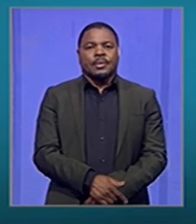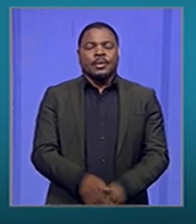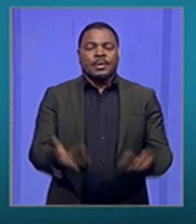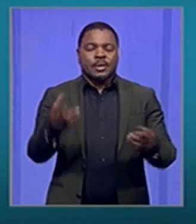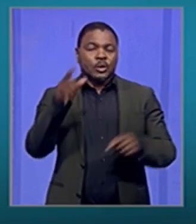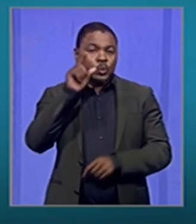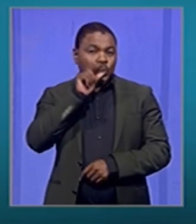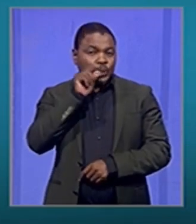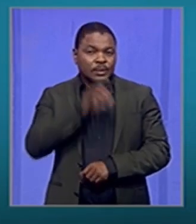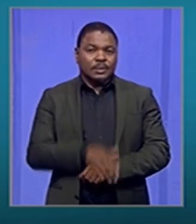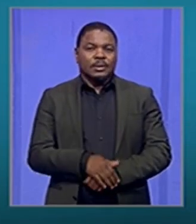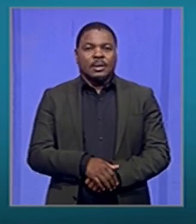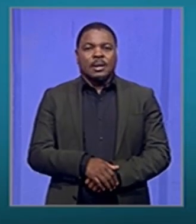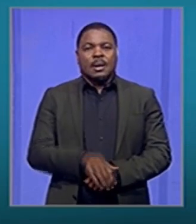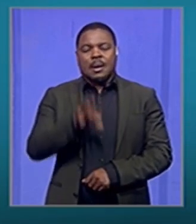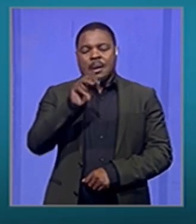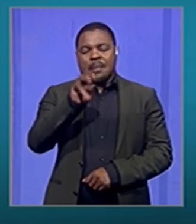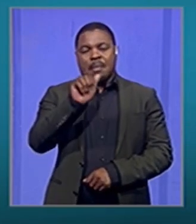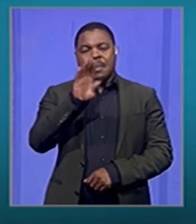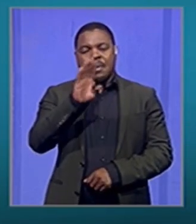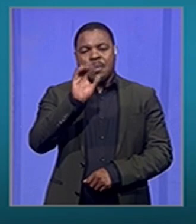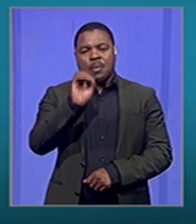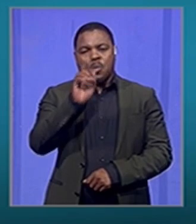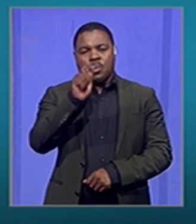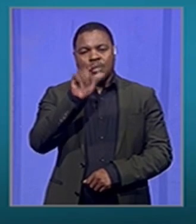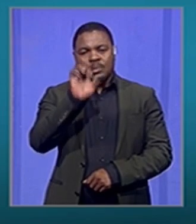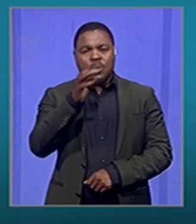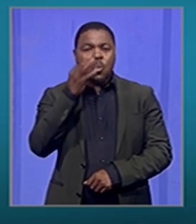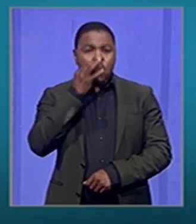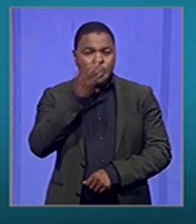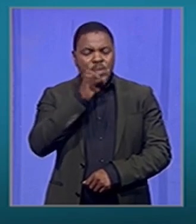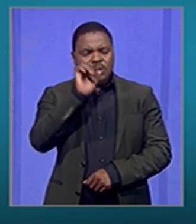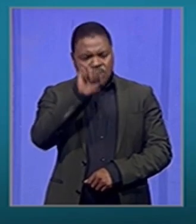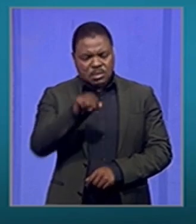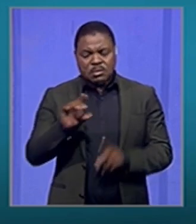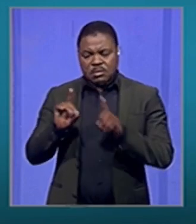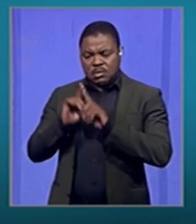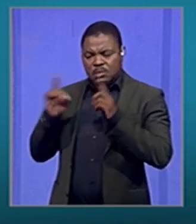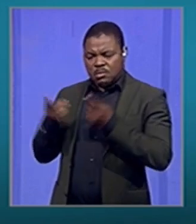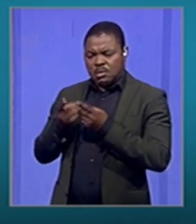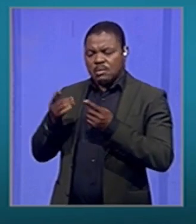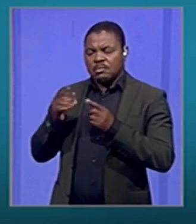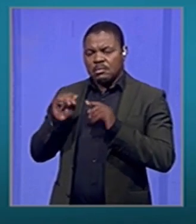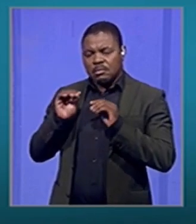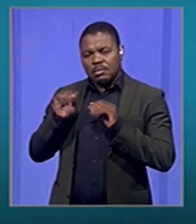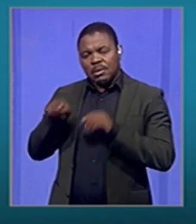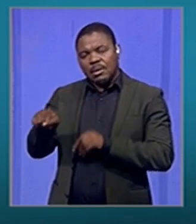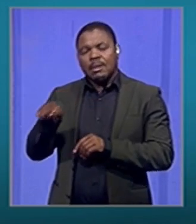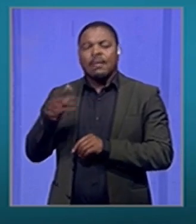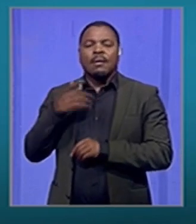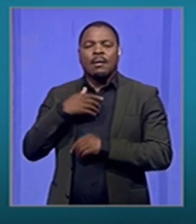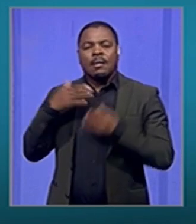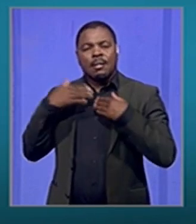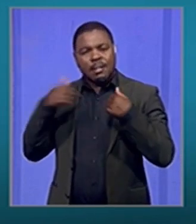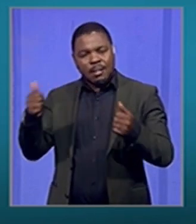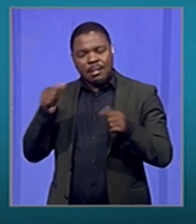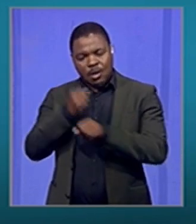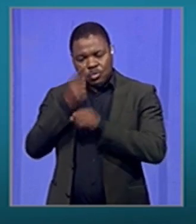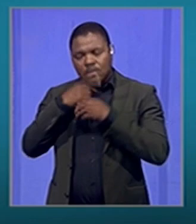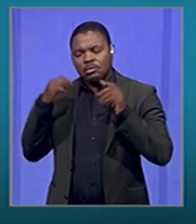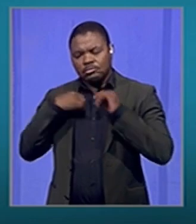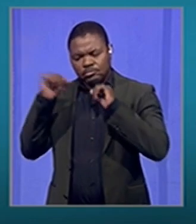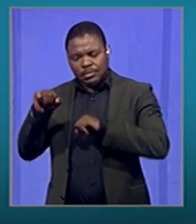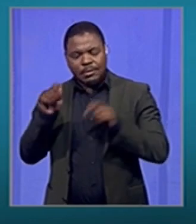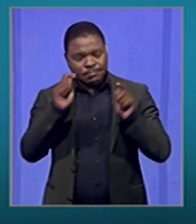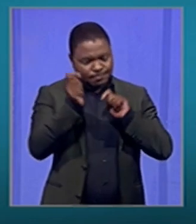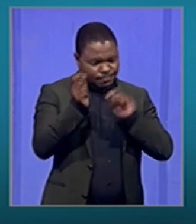Letlakaleng la Twitter matshwenyego jo Mabote o ngwadile a re ke kwana le kgoro ya maphelo ka Gauteng kolobetšo ga eme gannyane